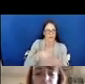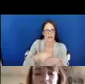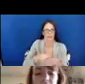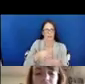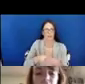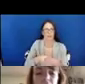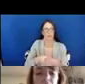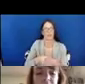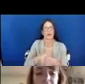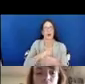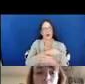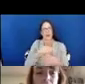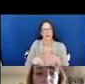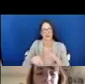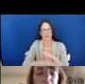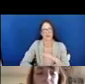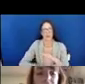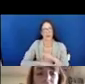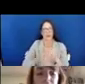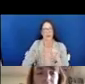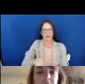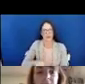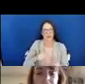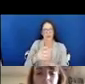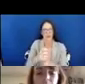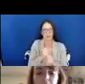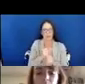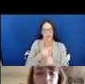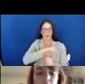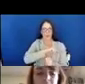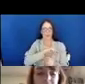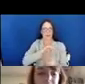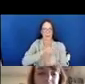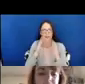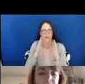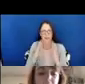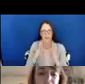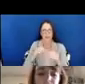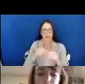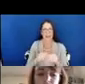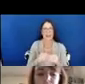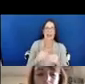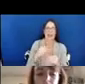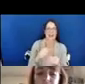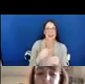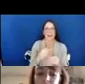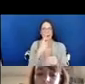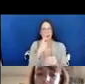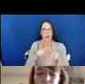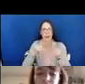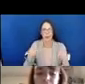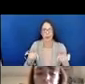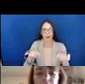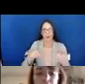underlie the struggle to obtain quality medical attention in a brick-and-mortar clinic. An individual's compromised immune